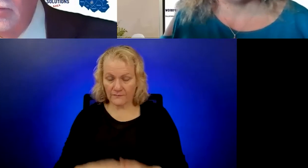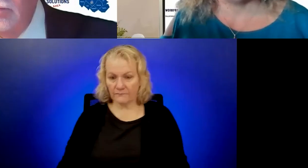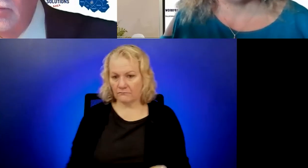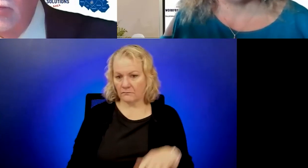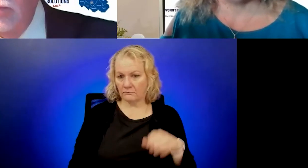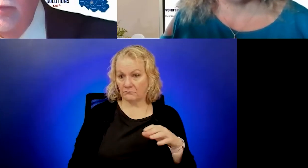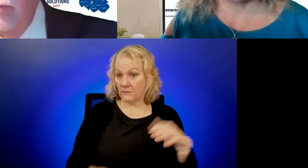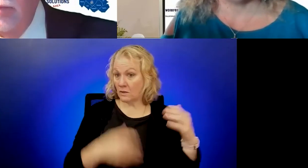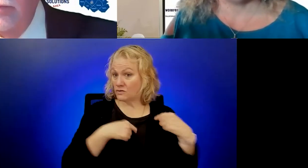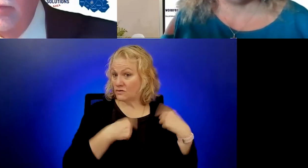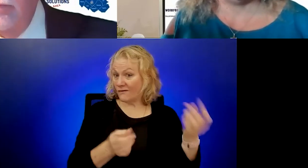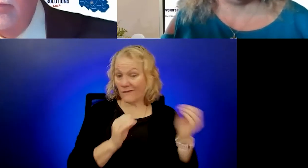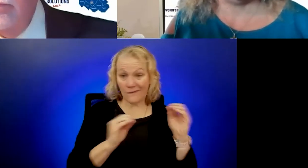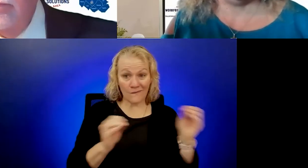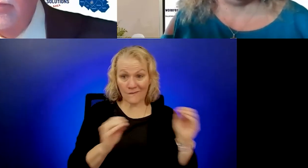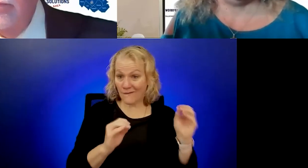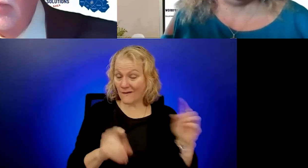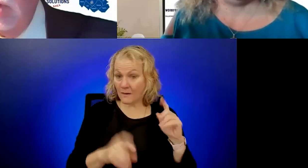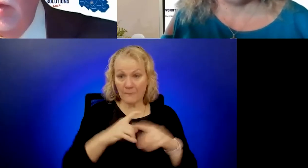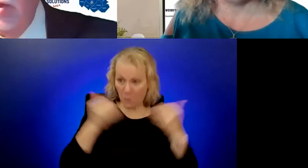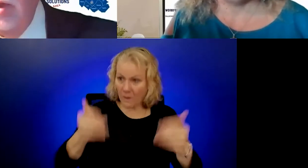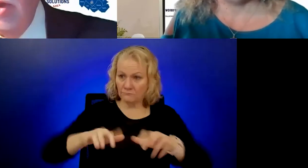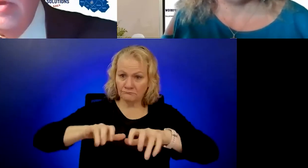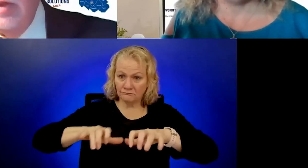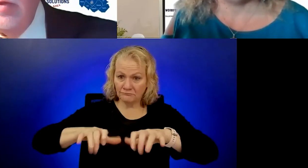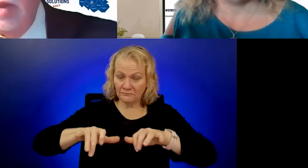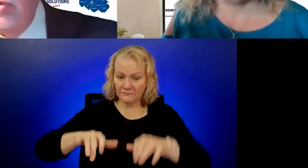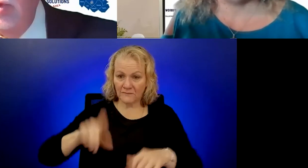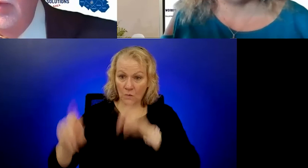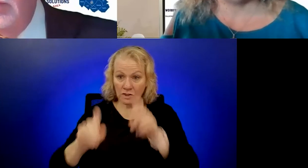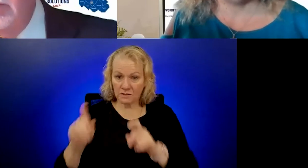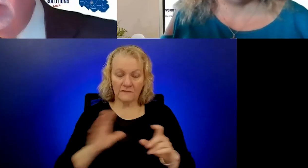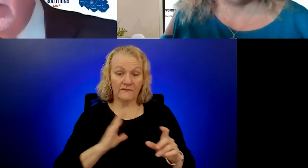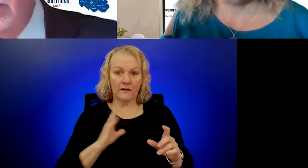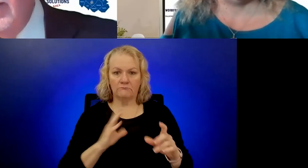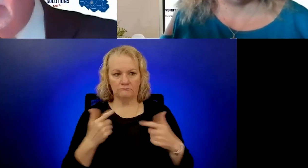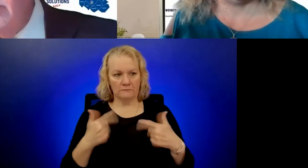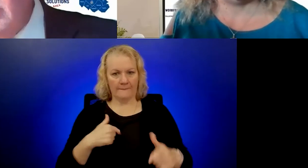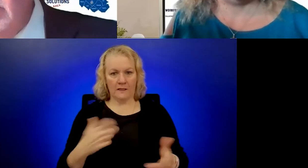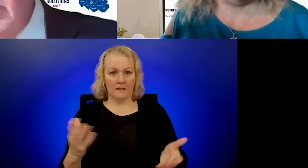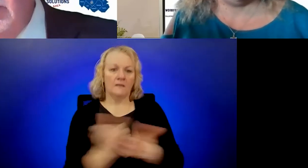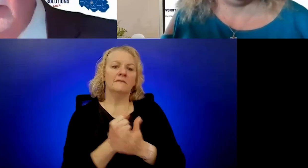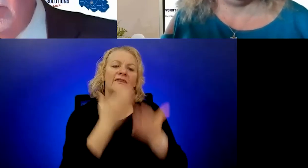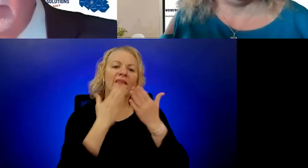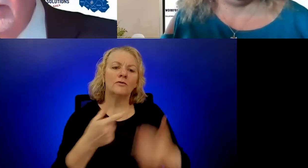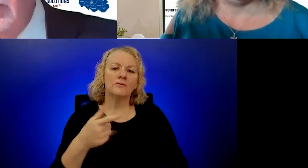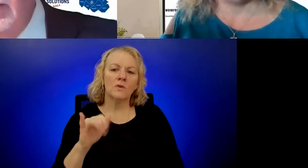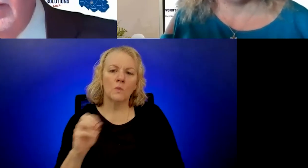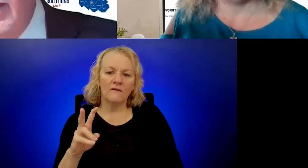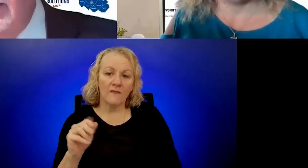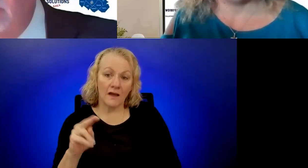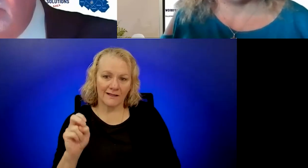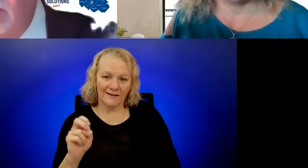Not so far, but we encourage everyone to put them in there. All right, great. Well, let me take this opportunity, Giovanni, to thank you for coming out